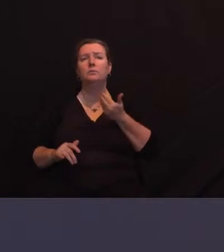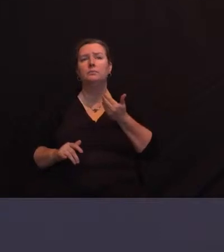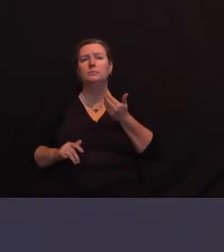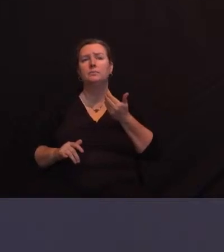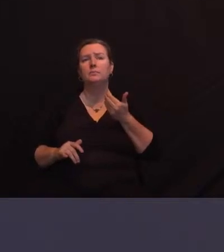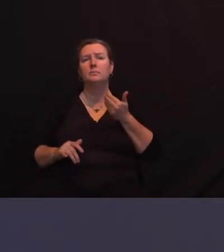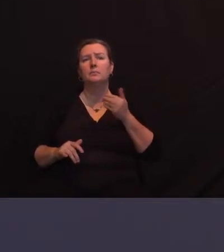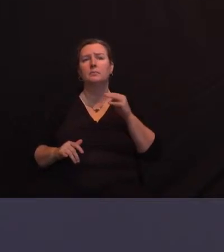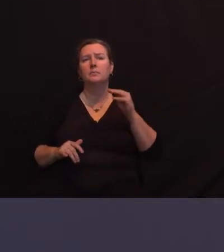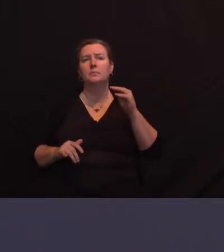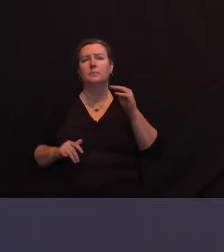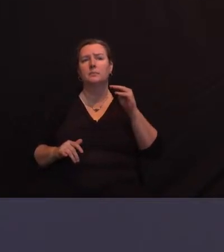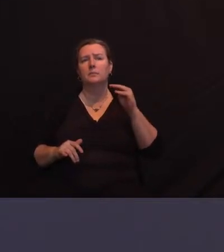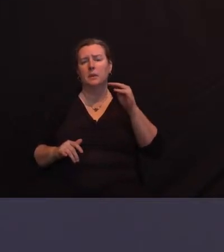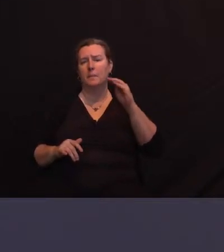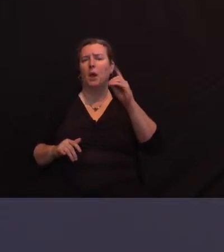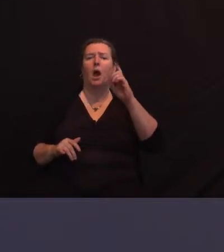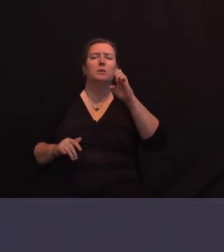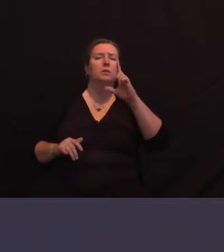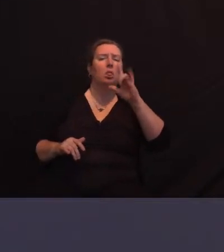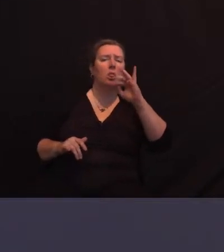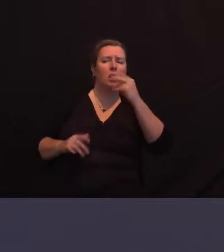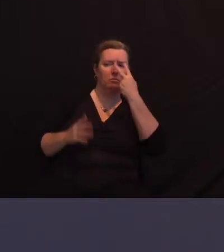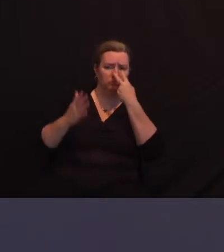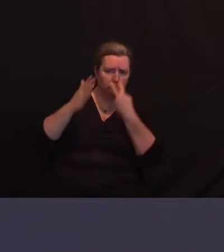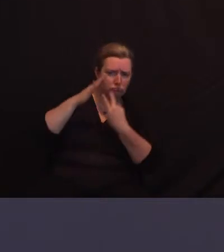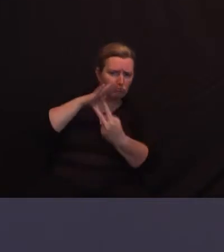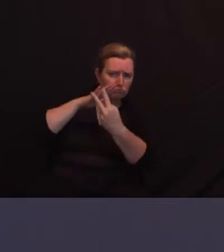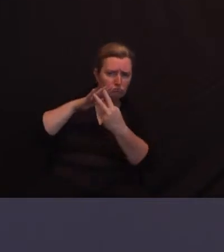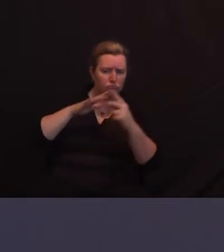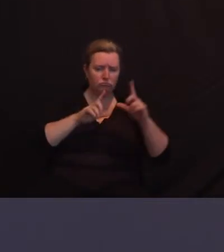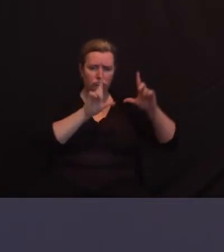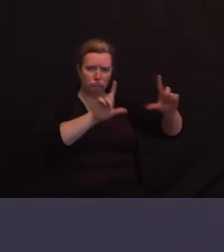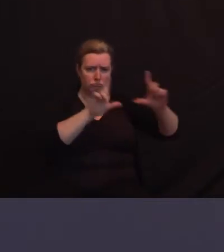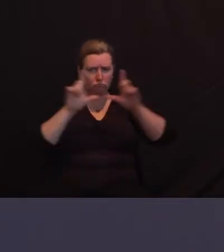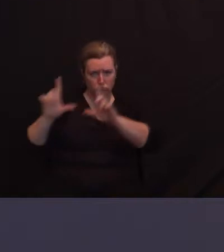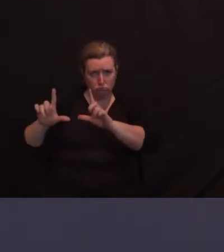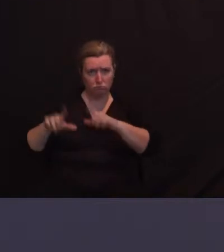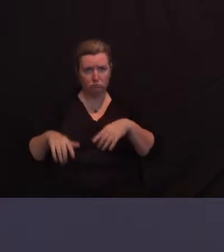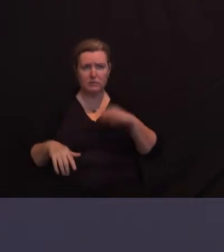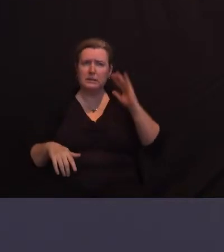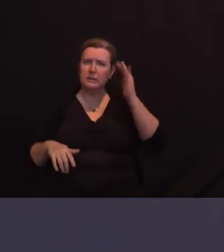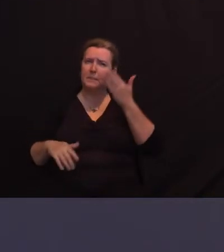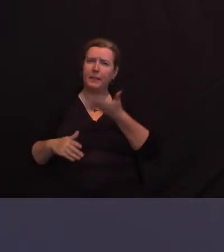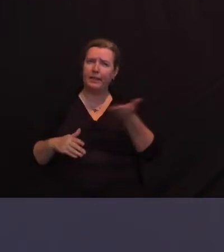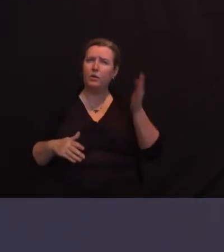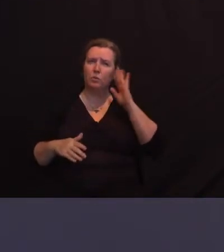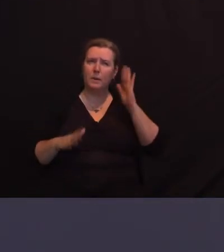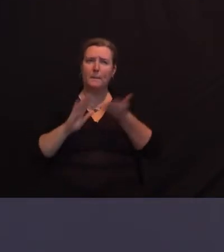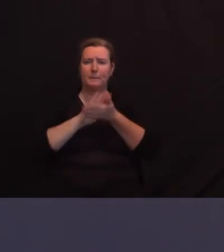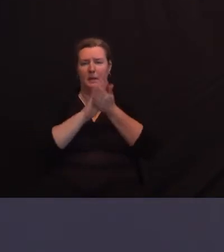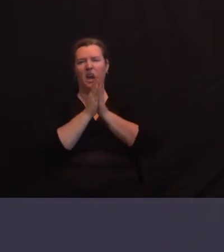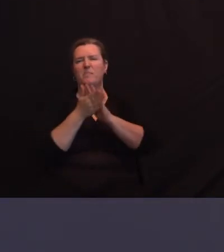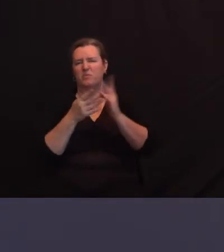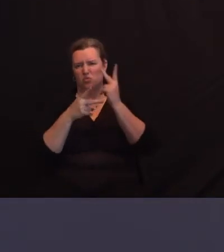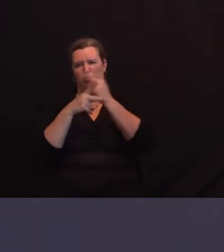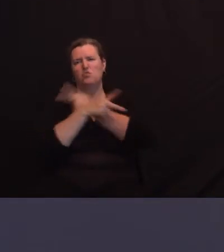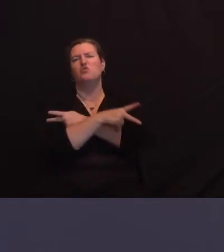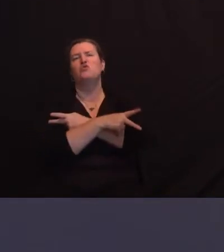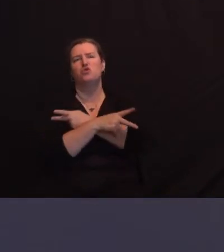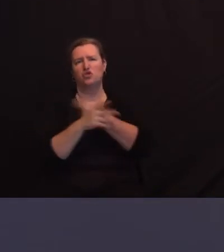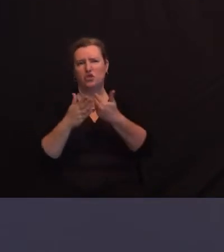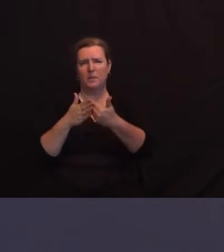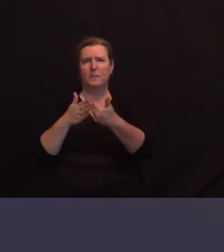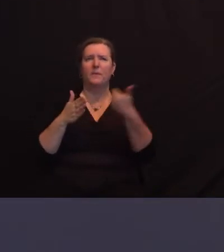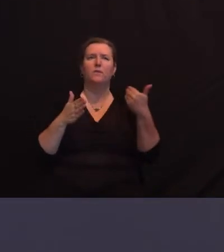In all scenarios, it gets worse before it gets better. So we have to leave all options on the table, but there's no news other than what we've already said today in terms